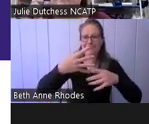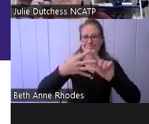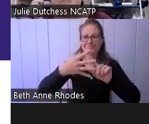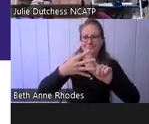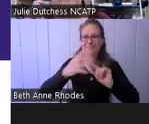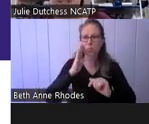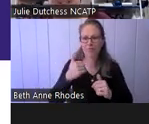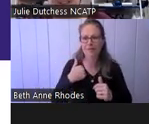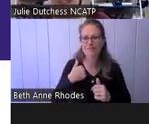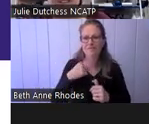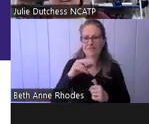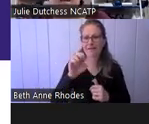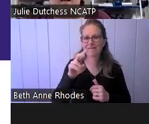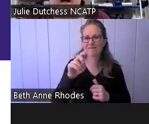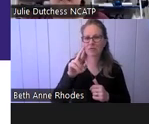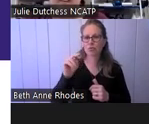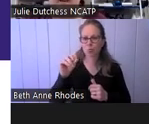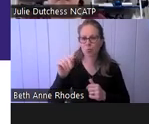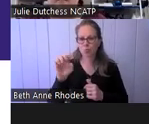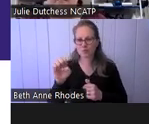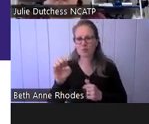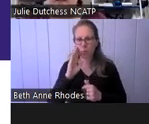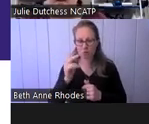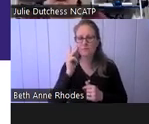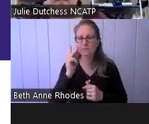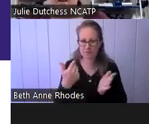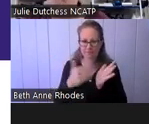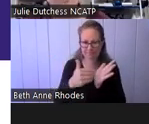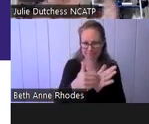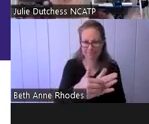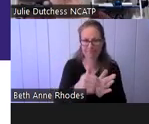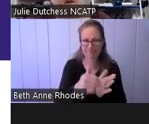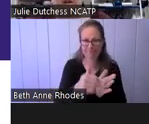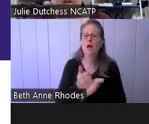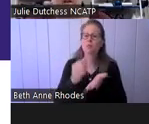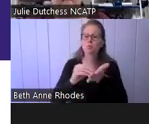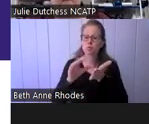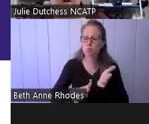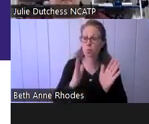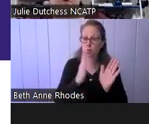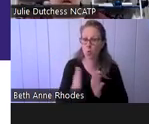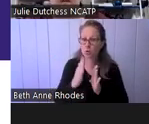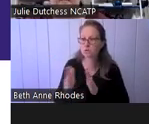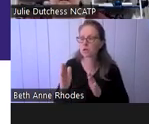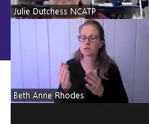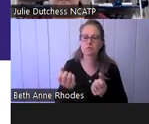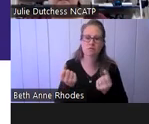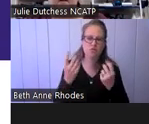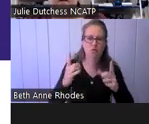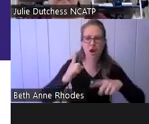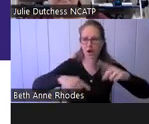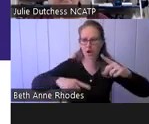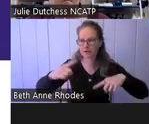clicks a lot of the check marks. There we go. It helps students organize a wide variety of file formats, such